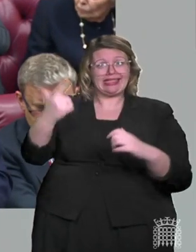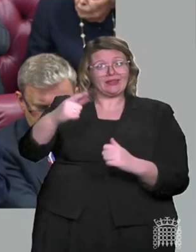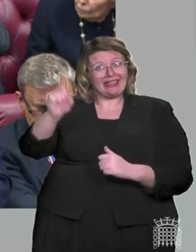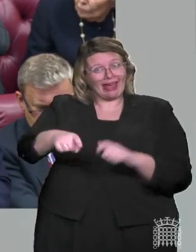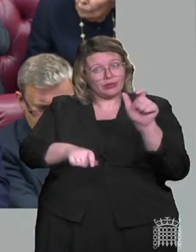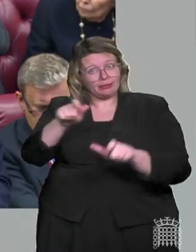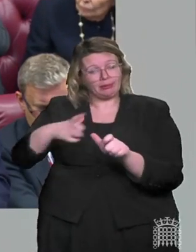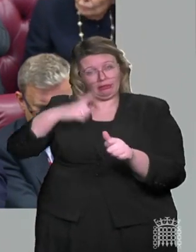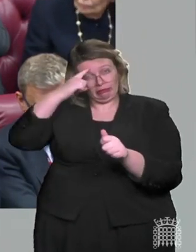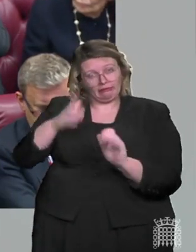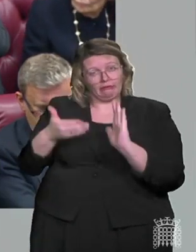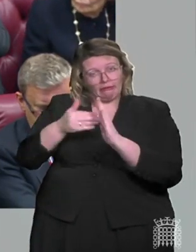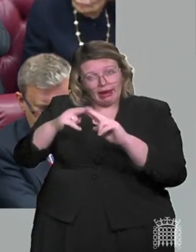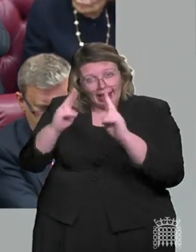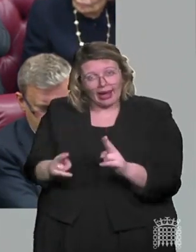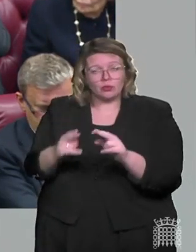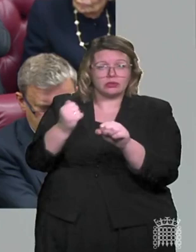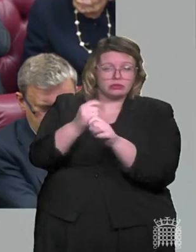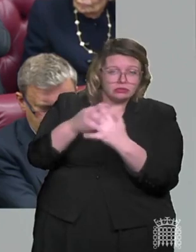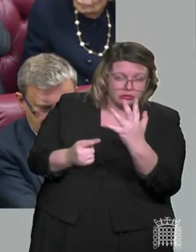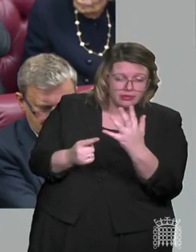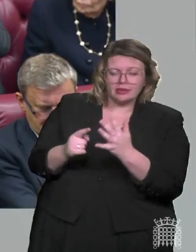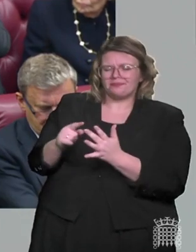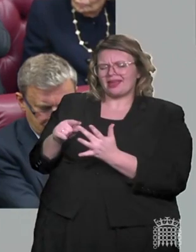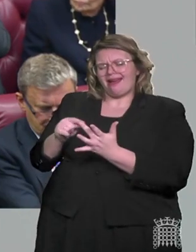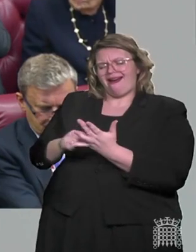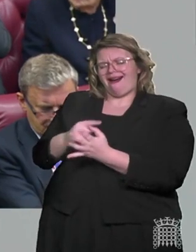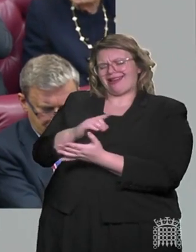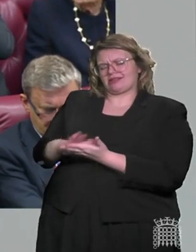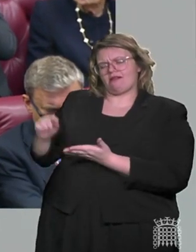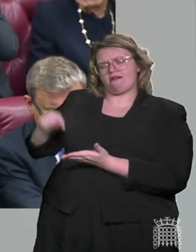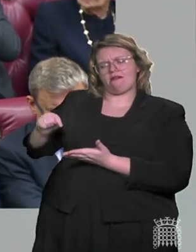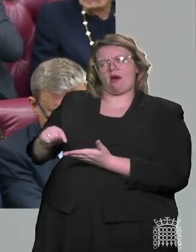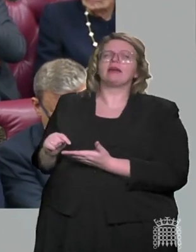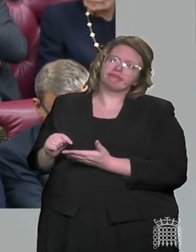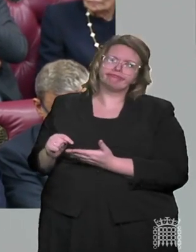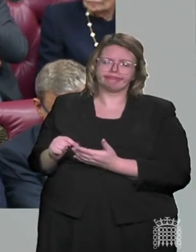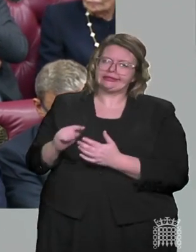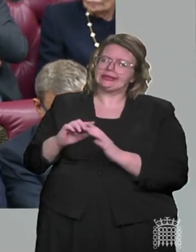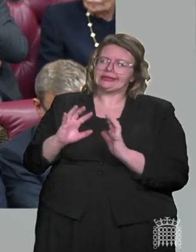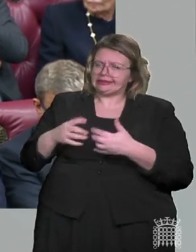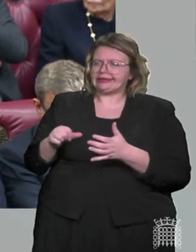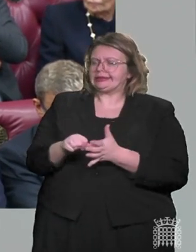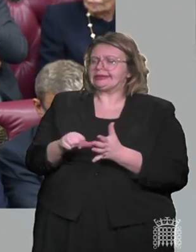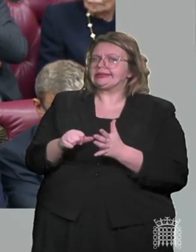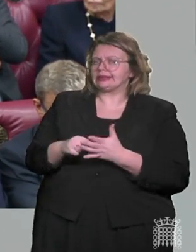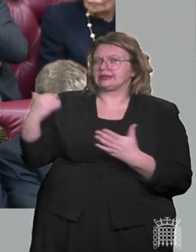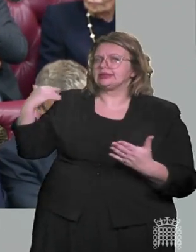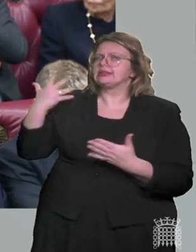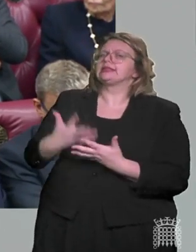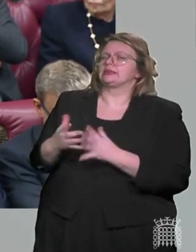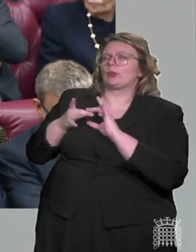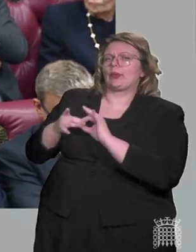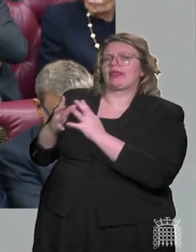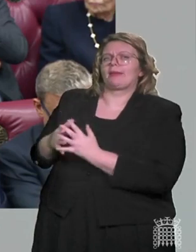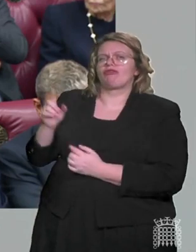the specific issue of ITAR, which has been a troubling issue that British governments have had to deal with American governments for decades, I mean,